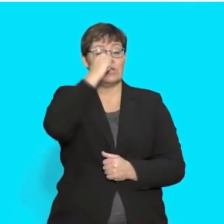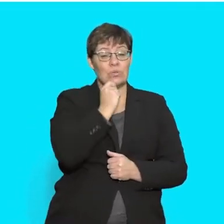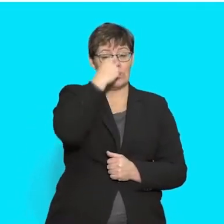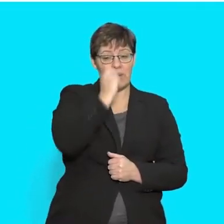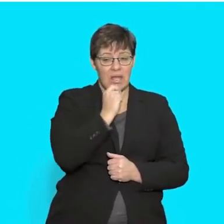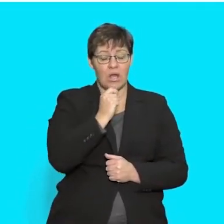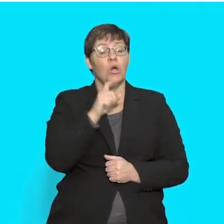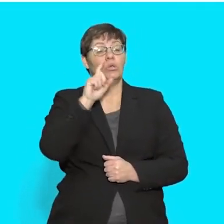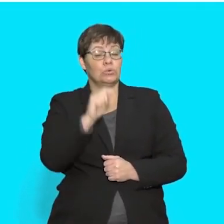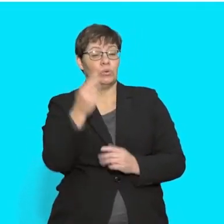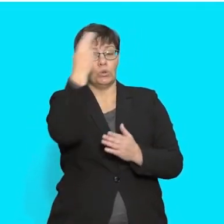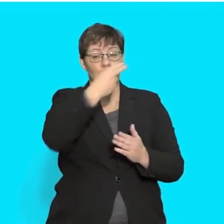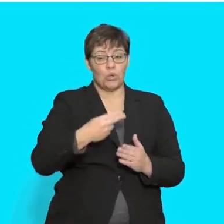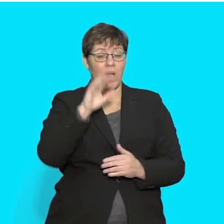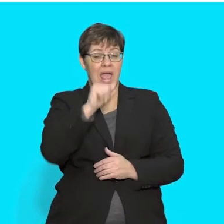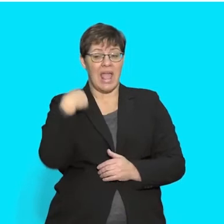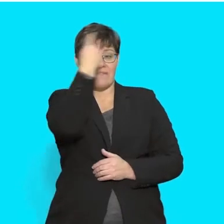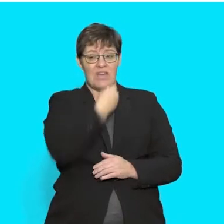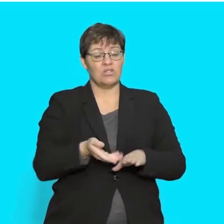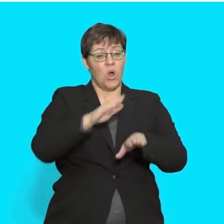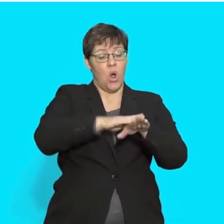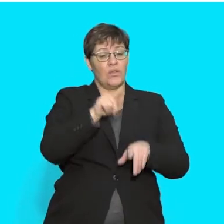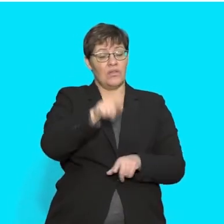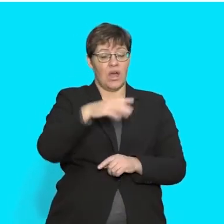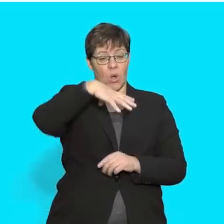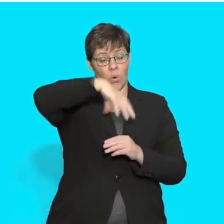face on the cone. Try that now.